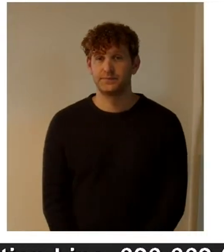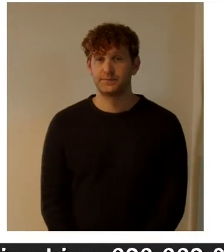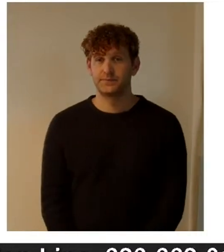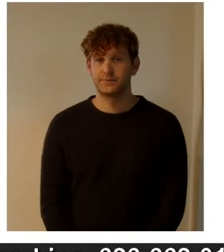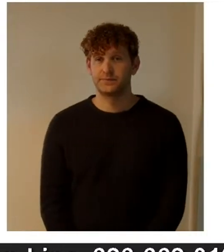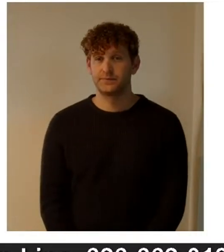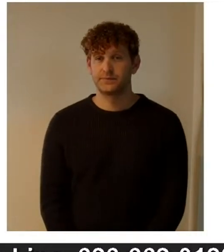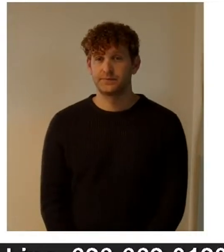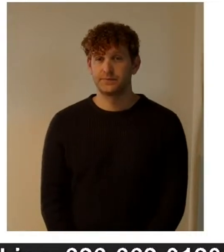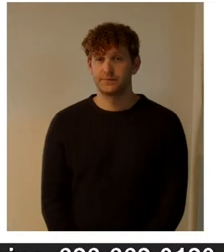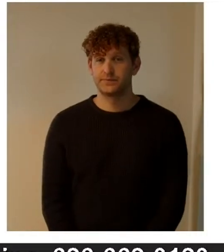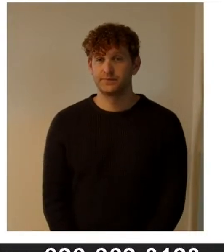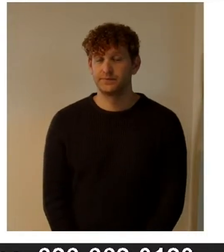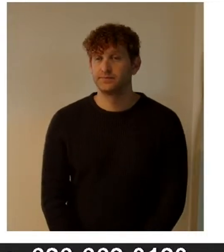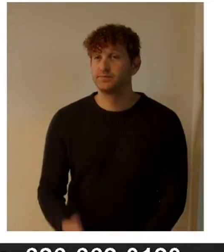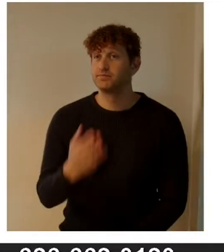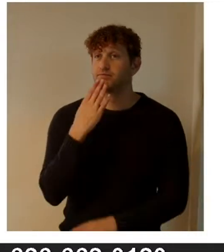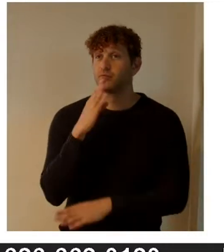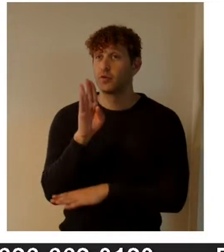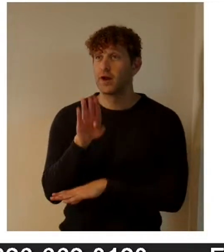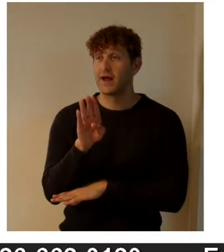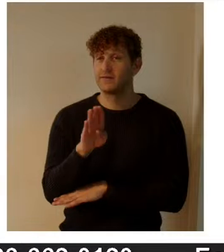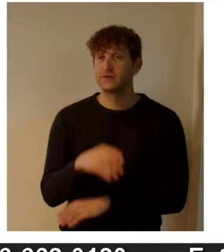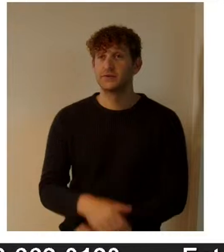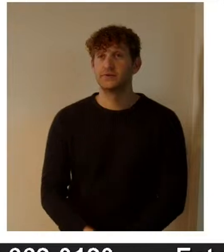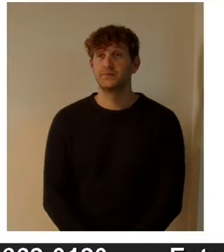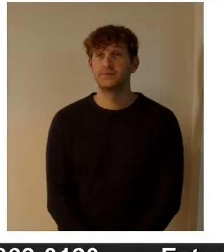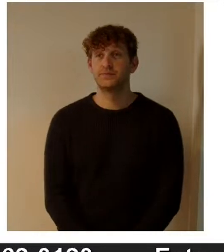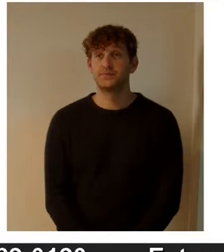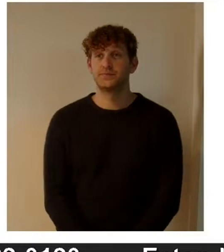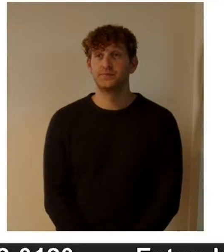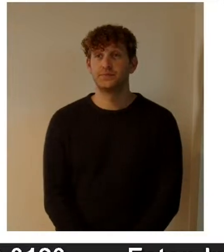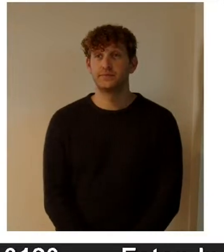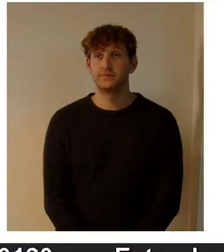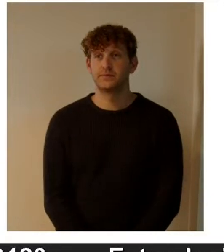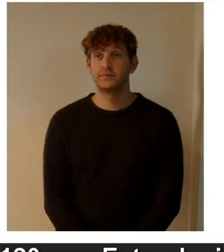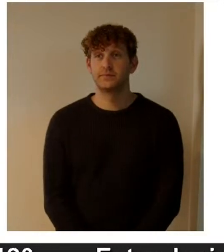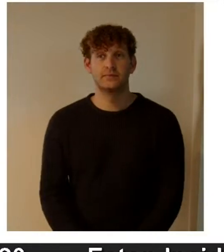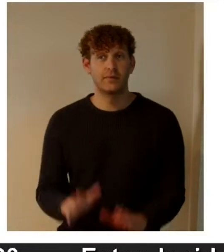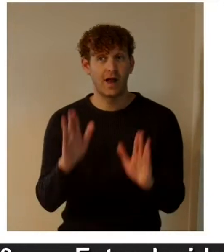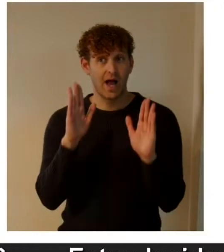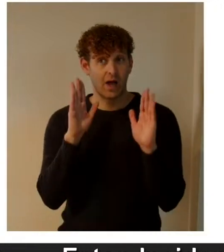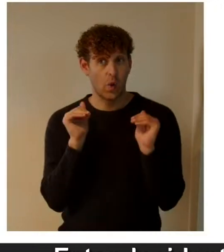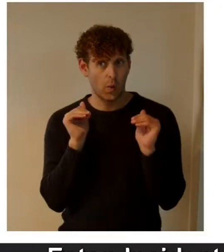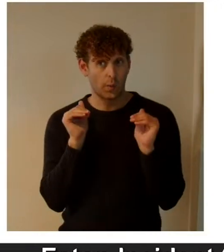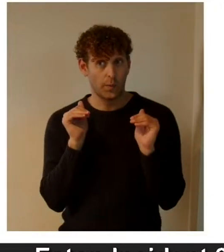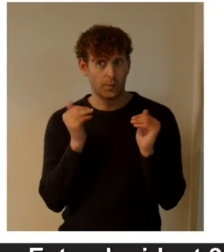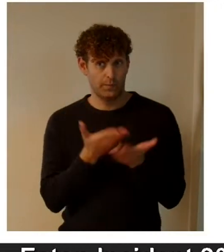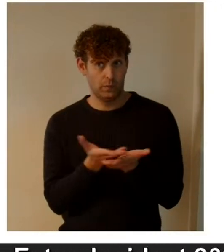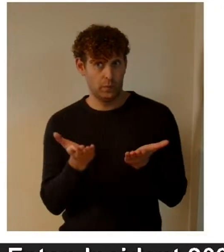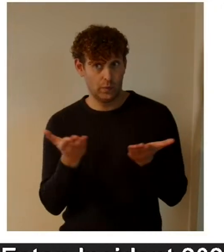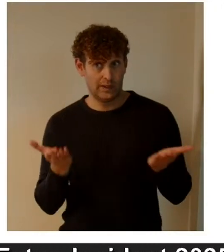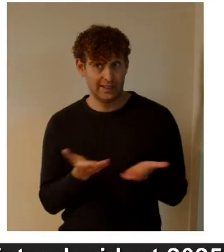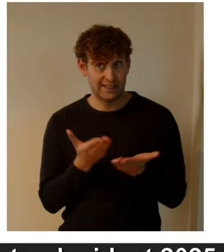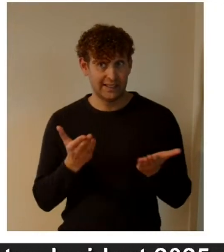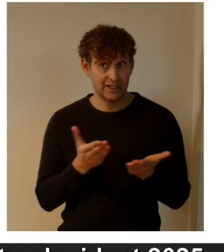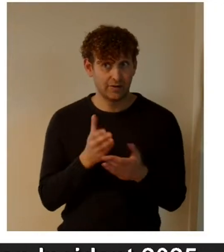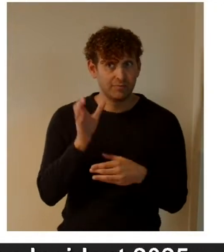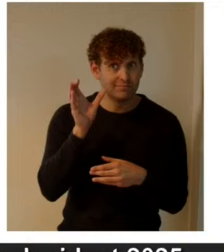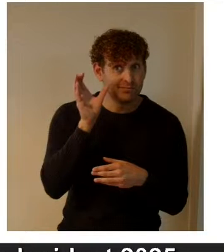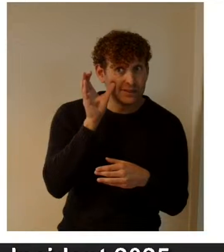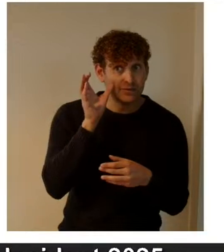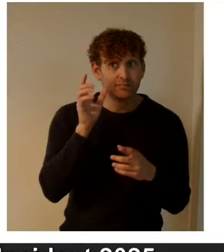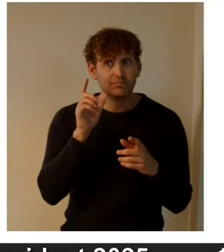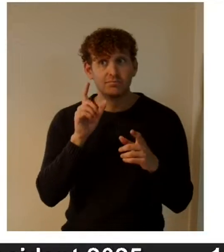Good afternoon. Oops. I hope that those that are here today have heard the change in tone from yesterday's